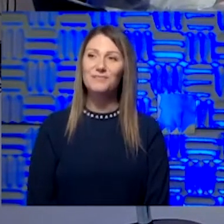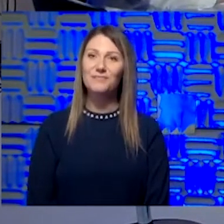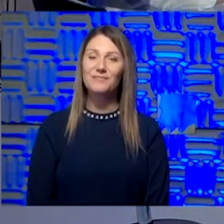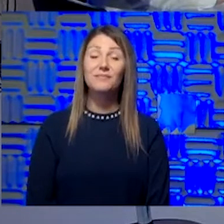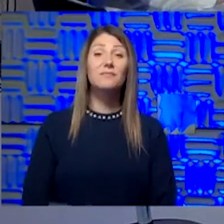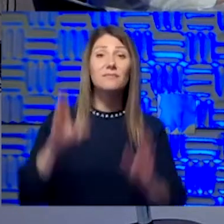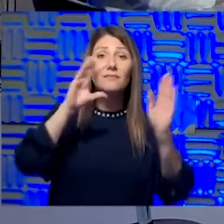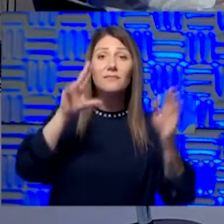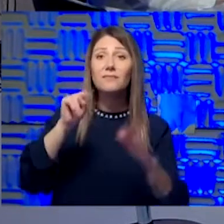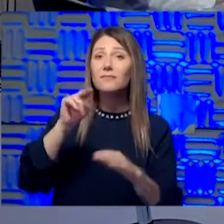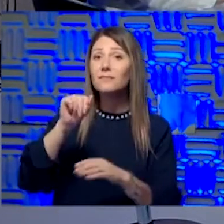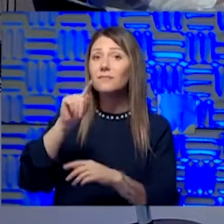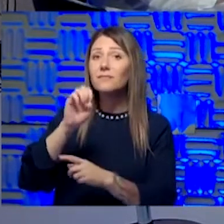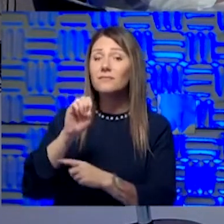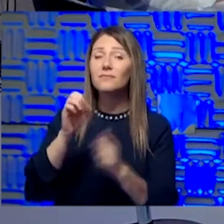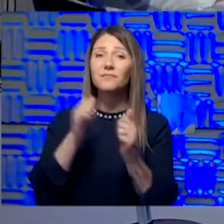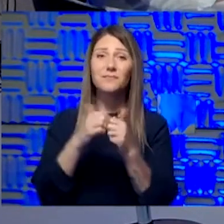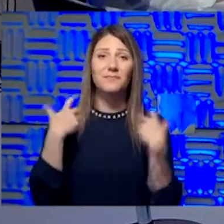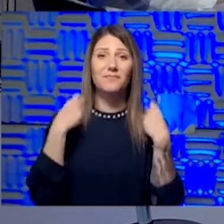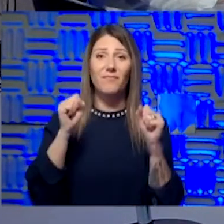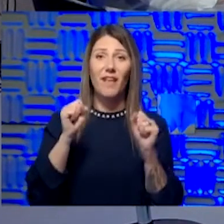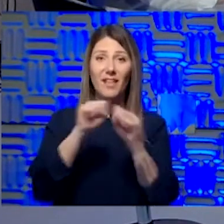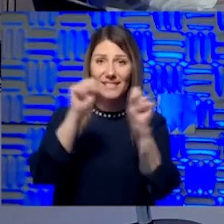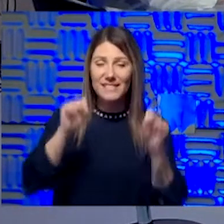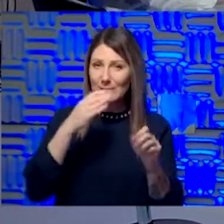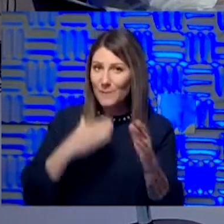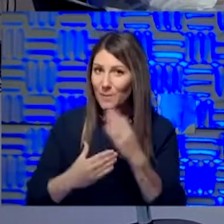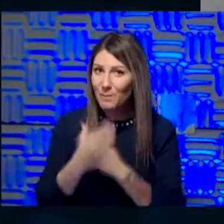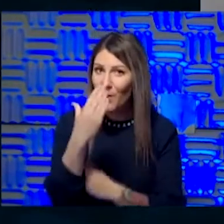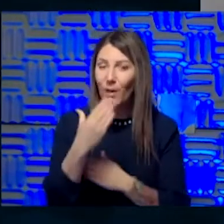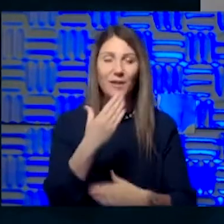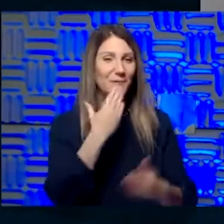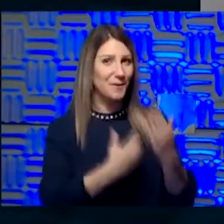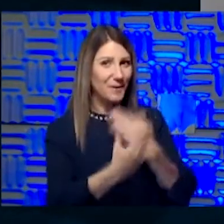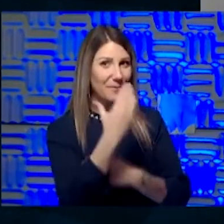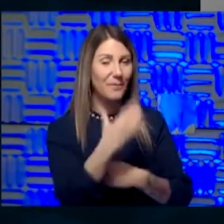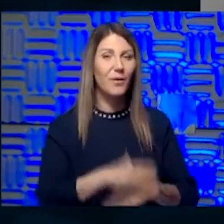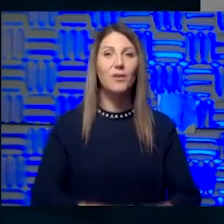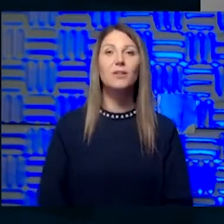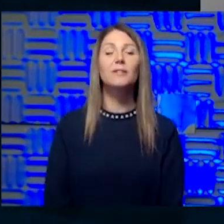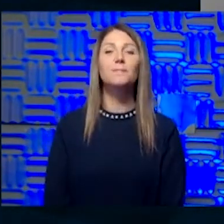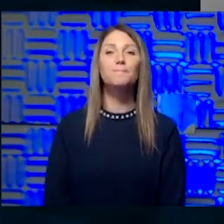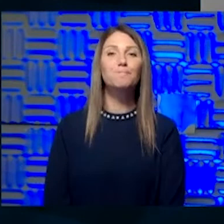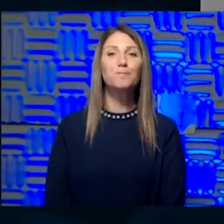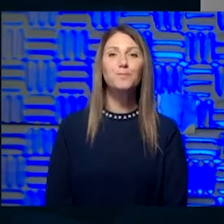Hi, this is Nate with the Health System. Good morning. Good morning. I've